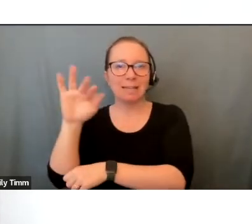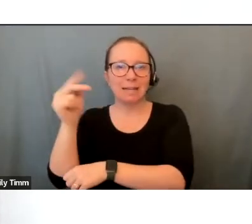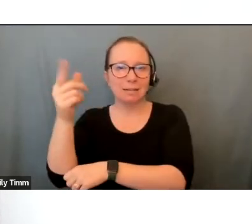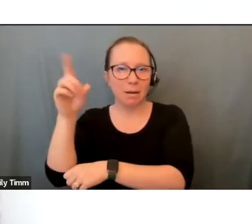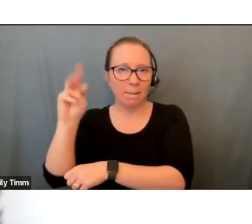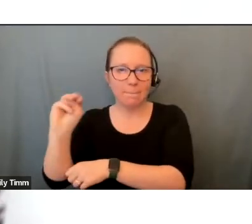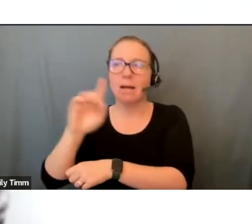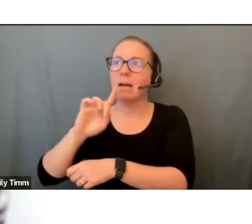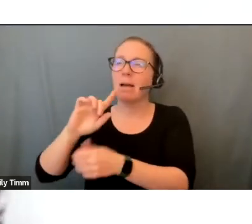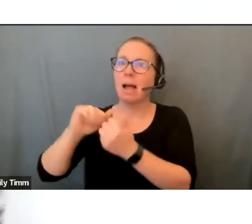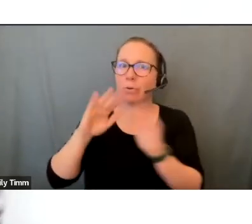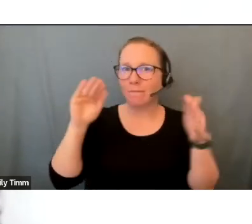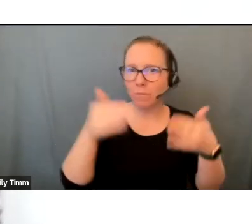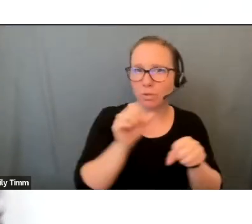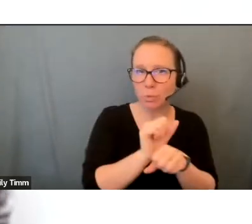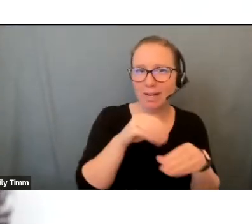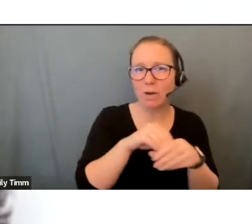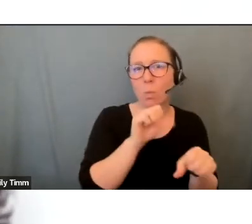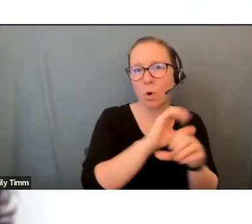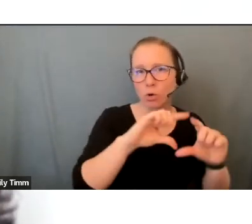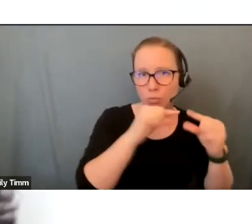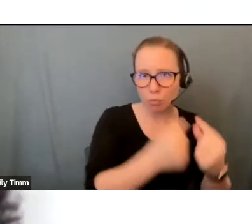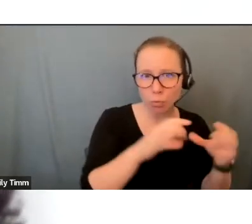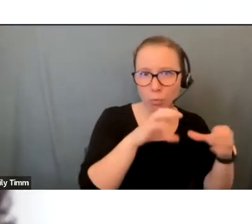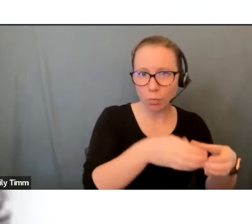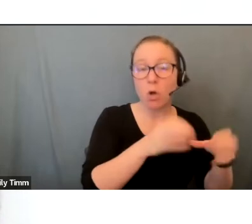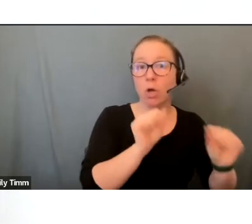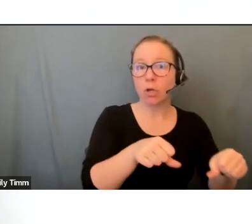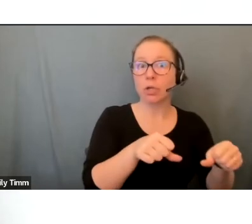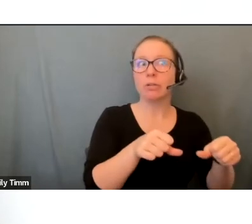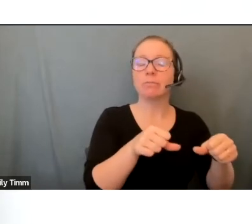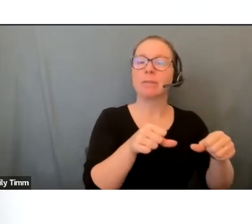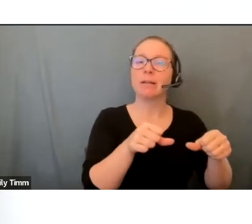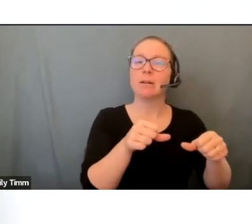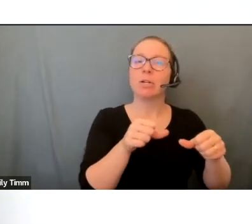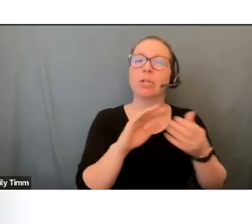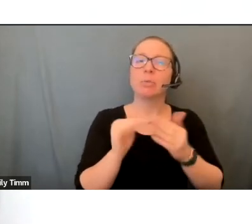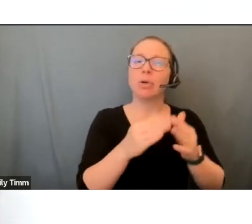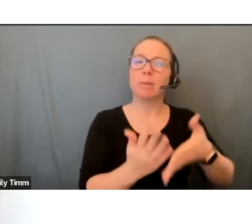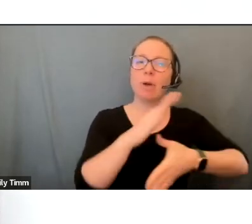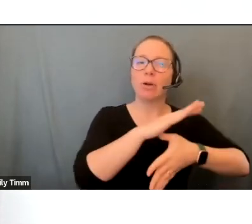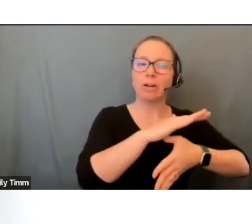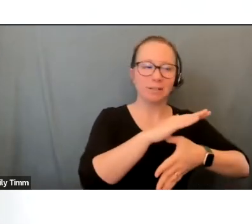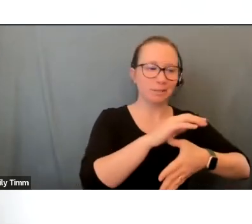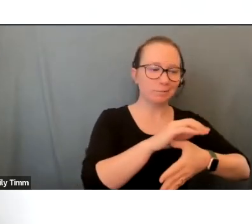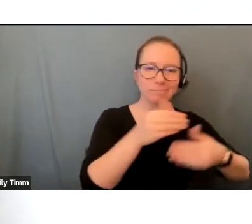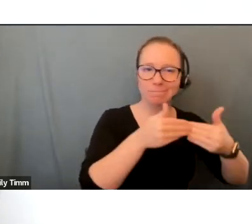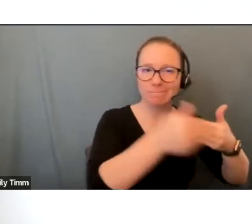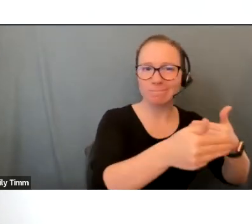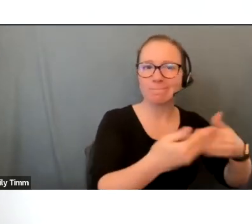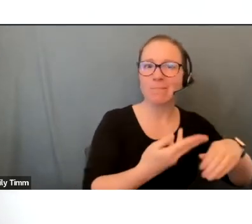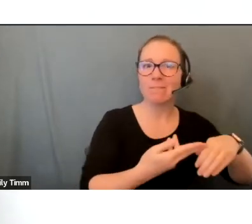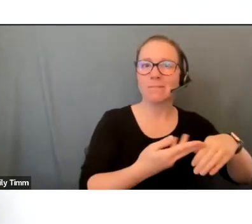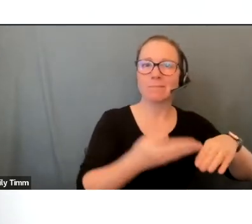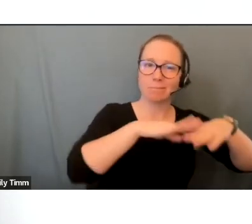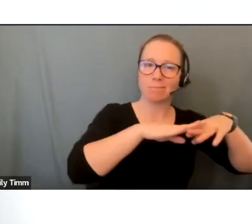work in work groups that are able to move community priorities forward. And most recently,